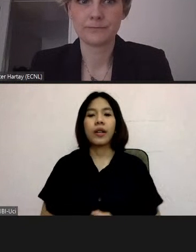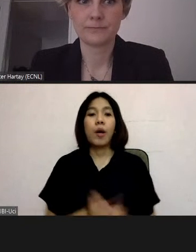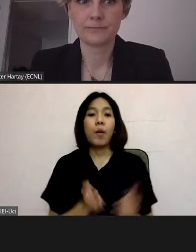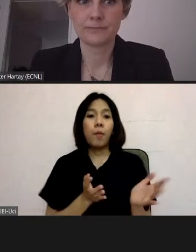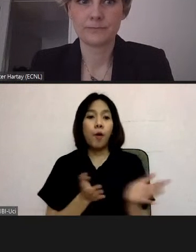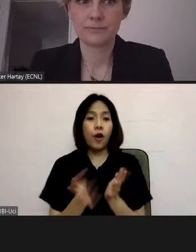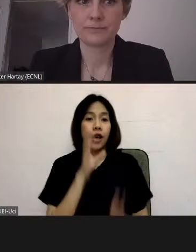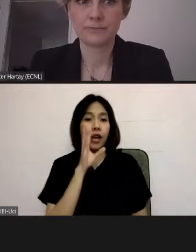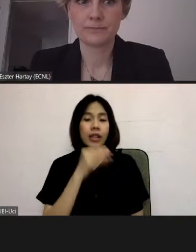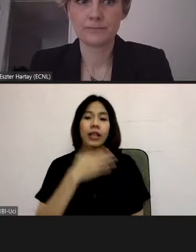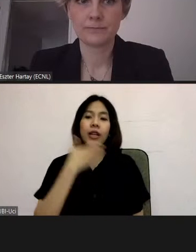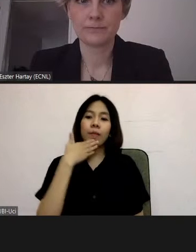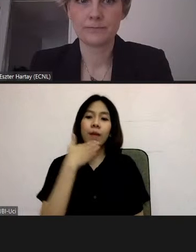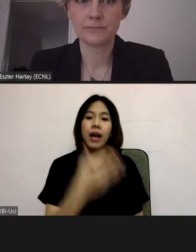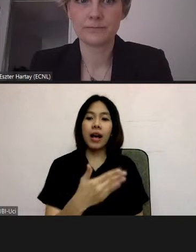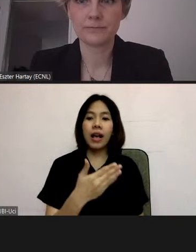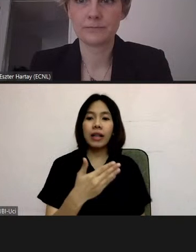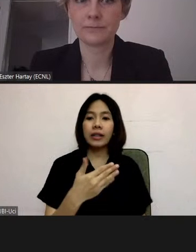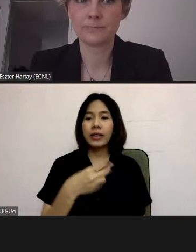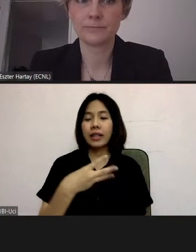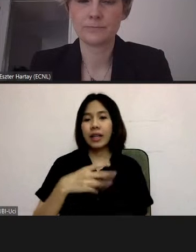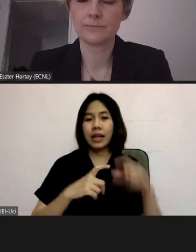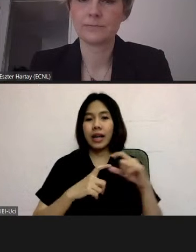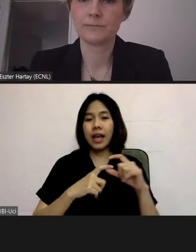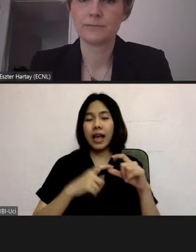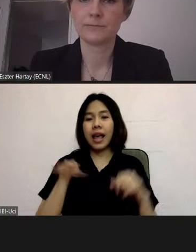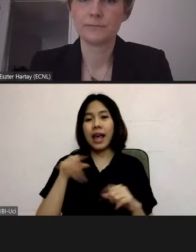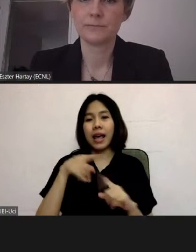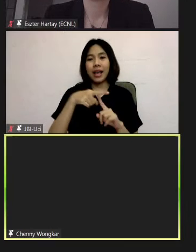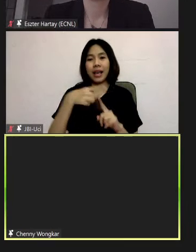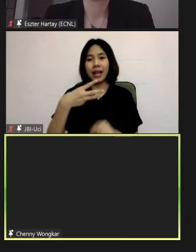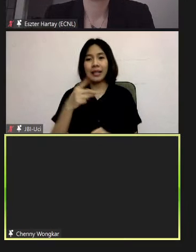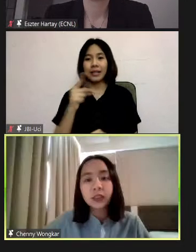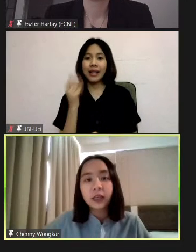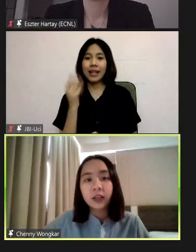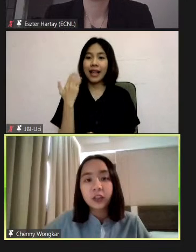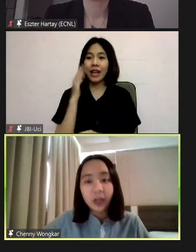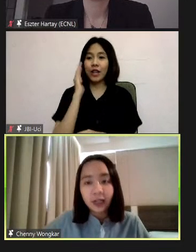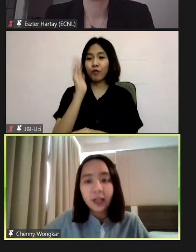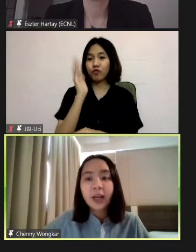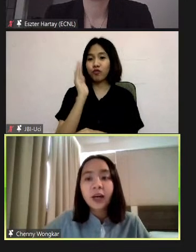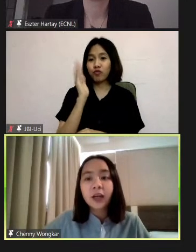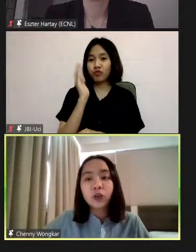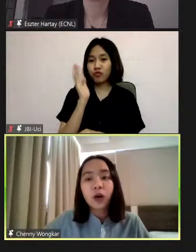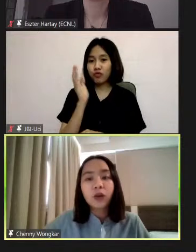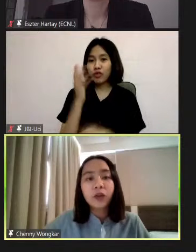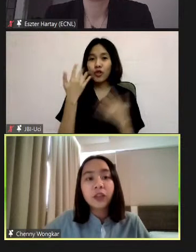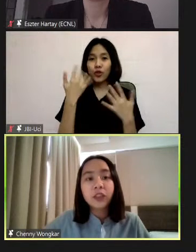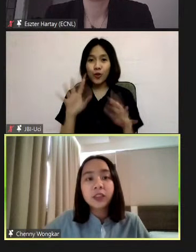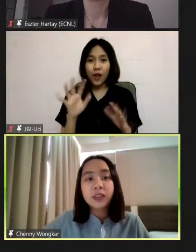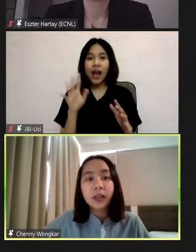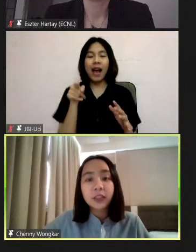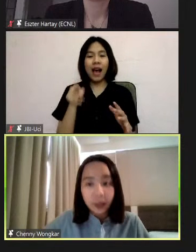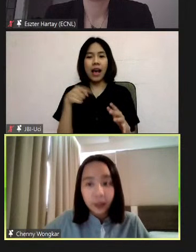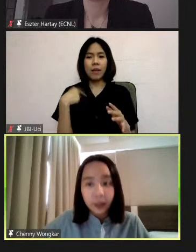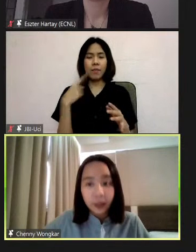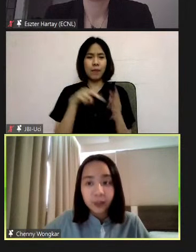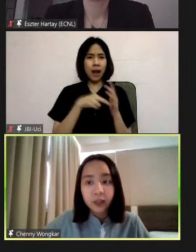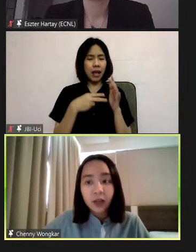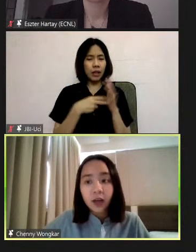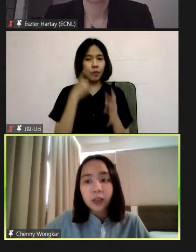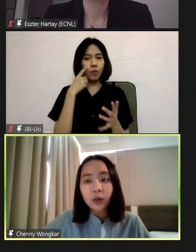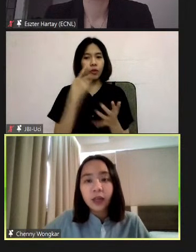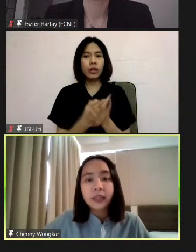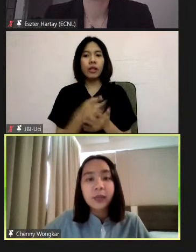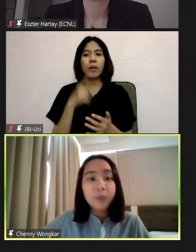presentation earlier, Esther continued highlighting the trend of restriction of civic space towards legal channel throughout regions and